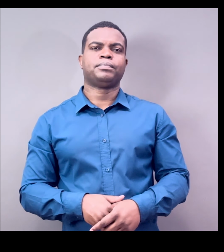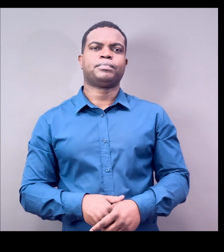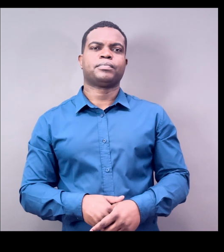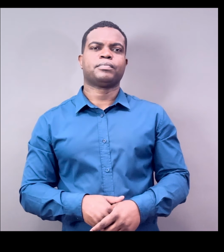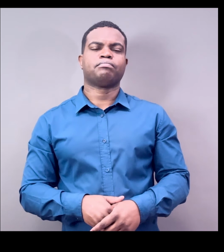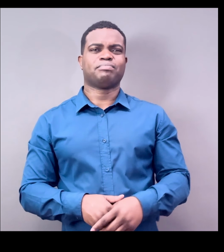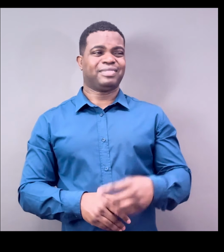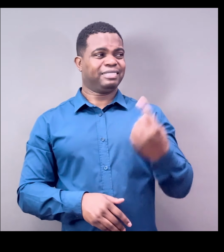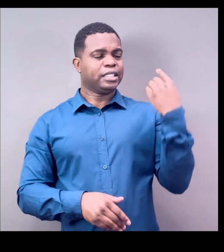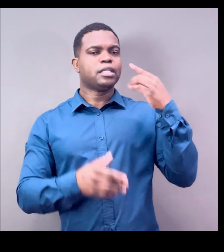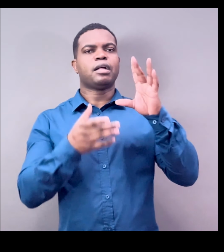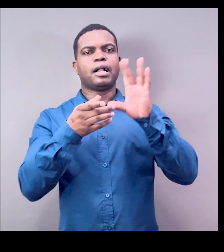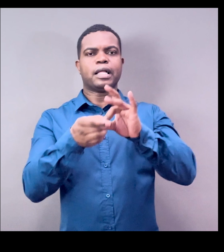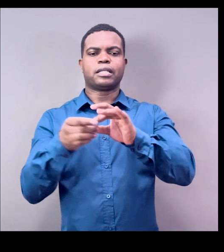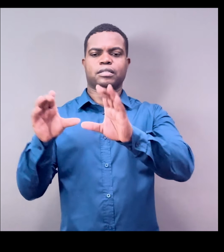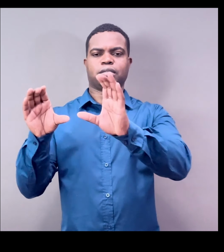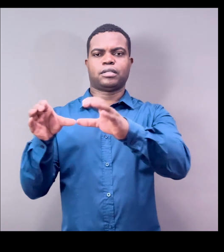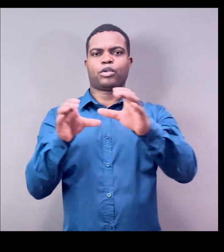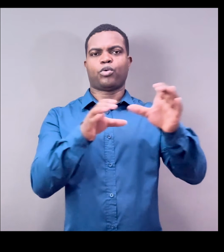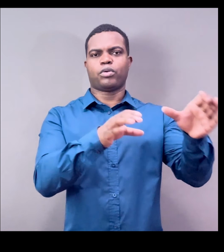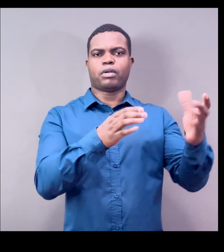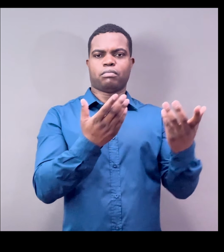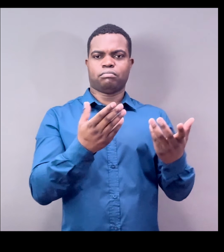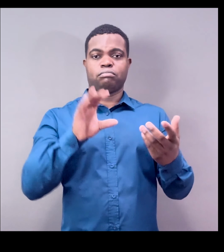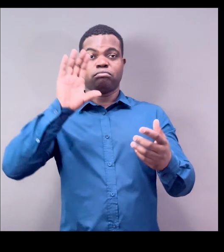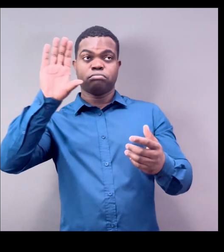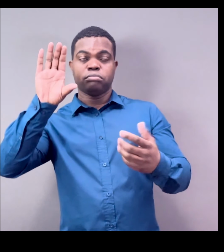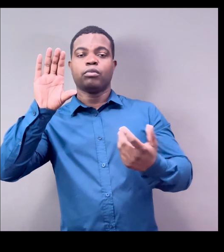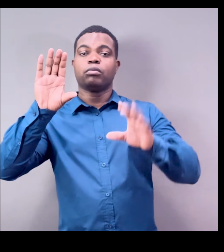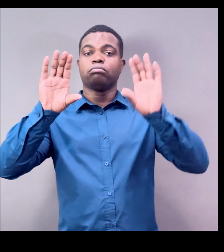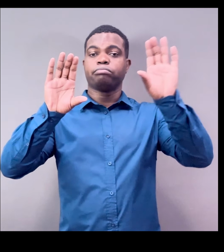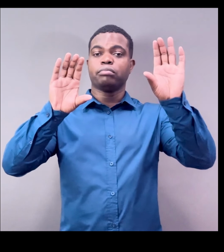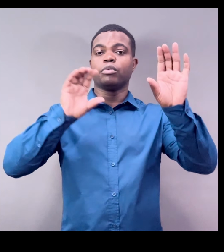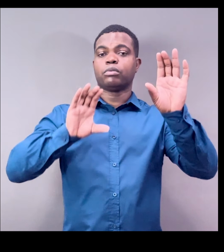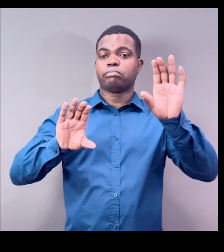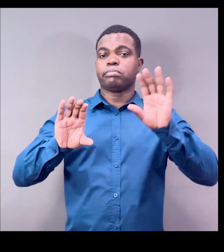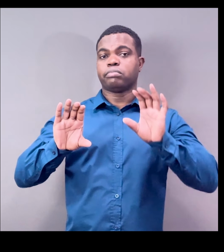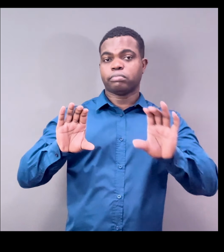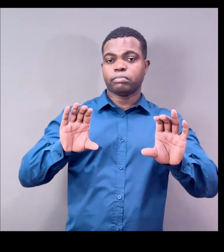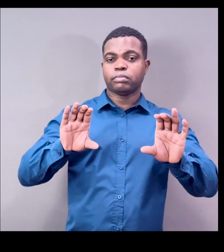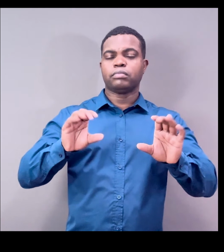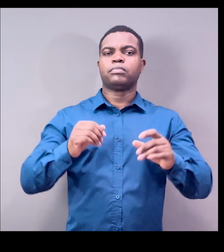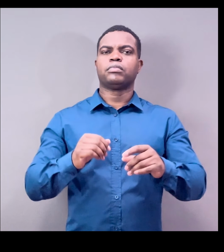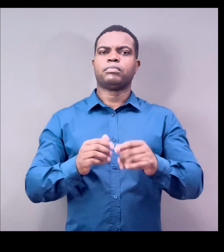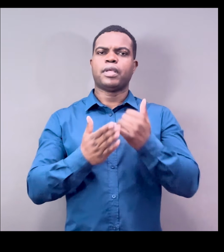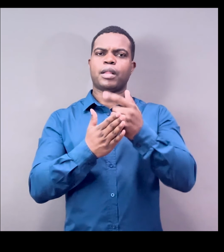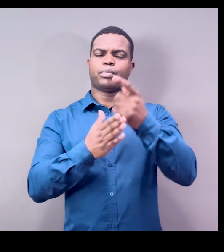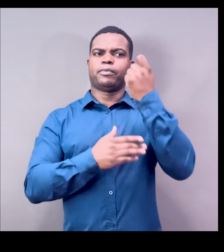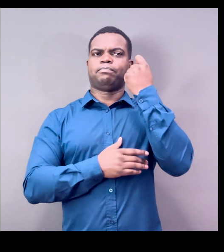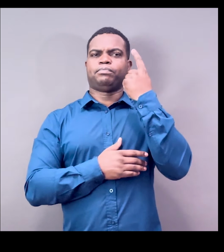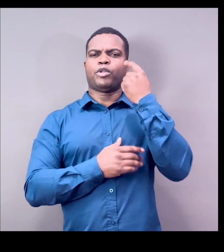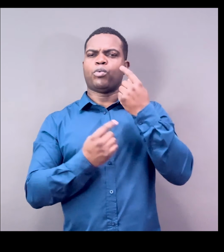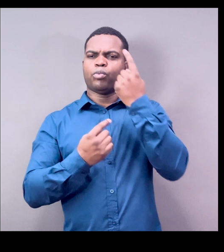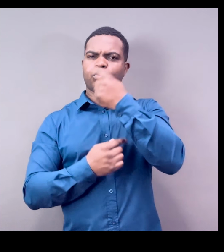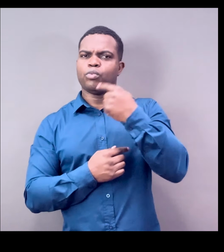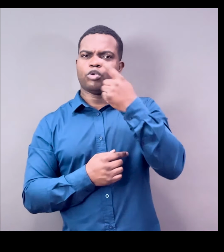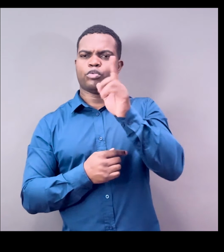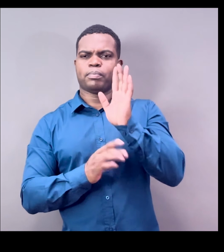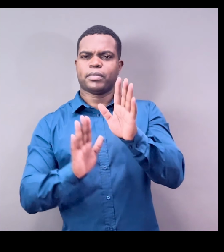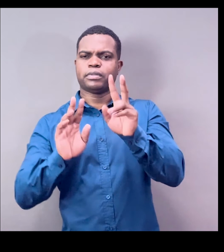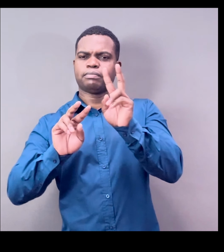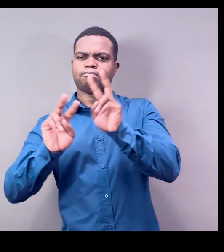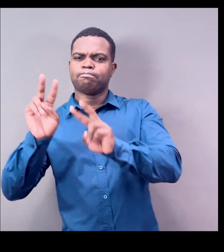understand who you should manage closely, who you should monitor, who